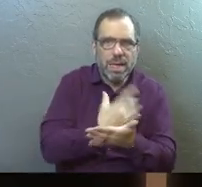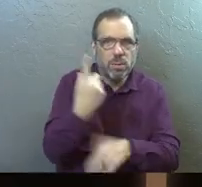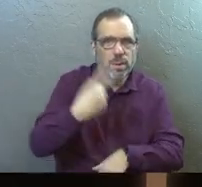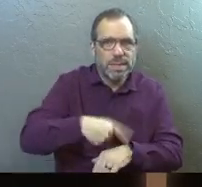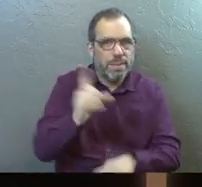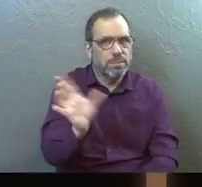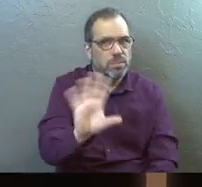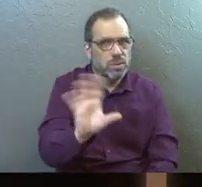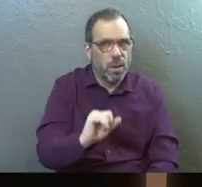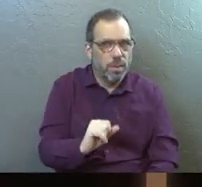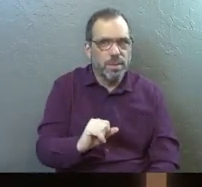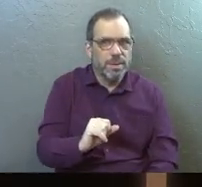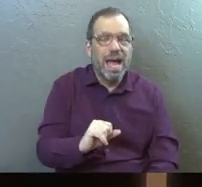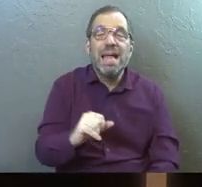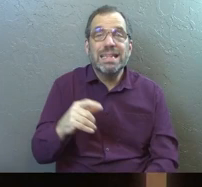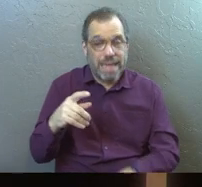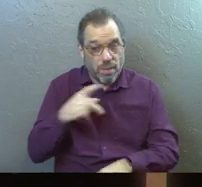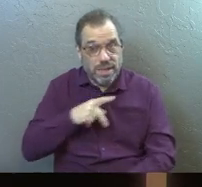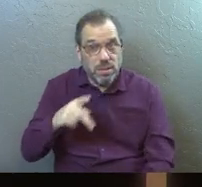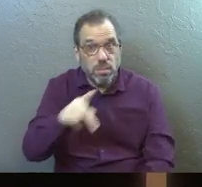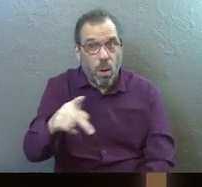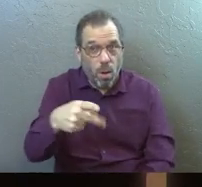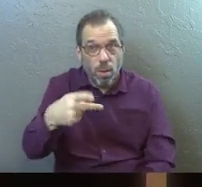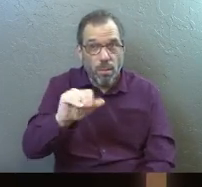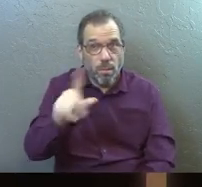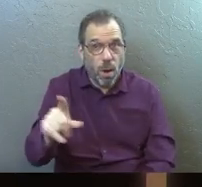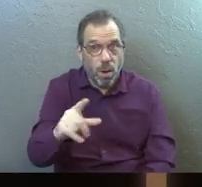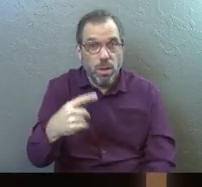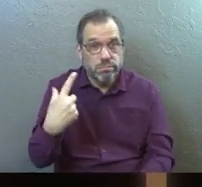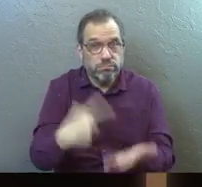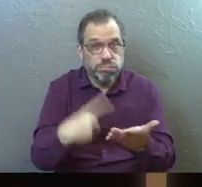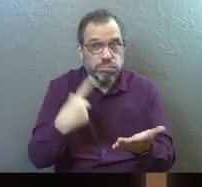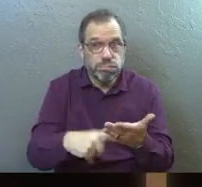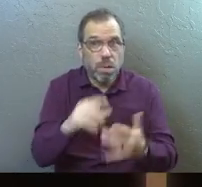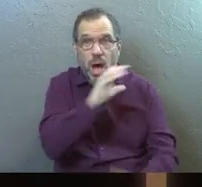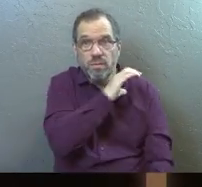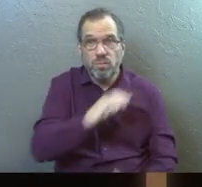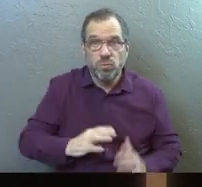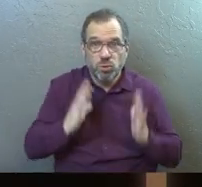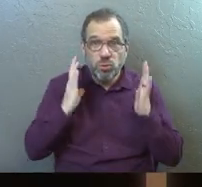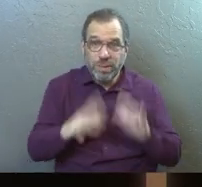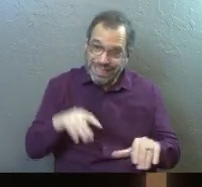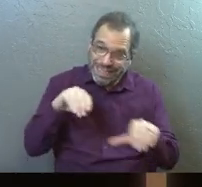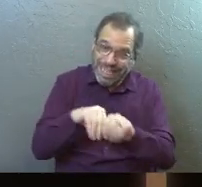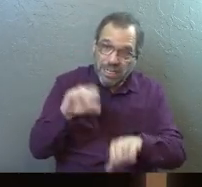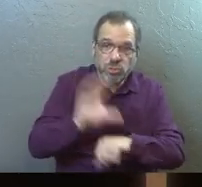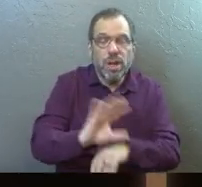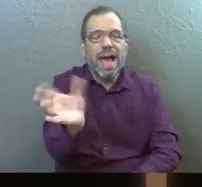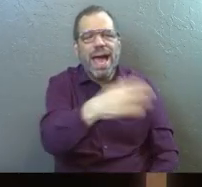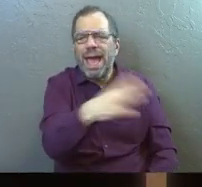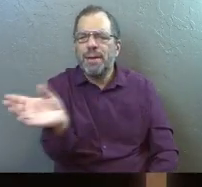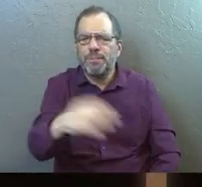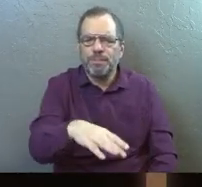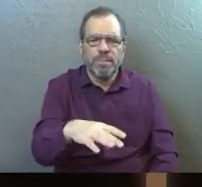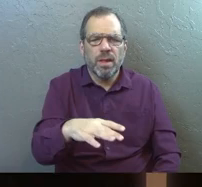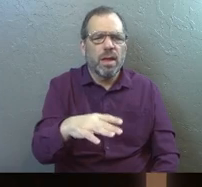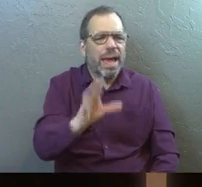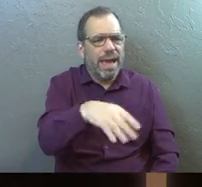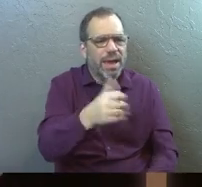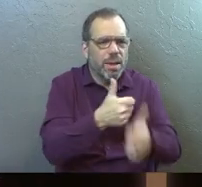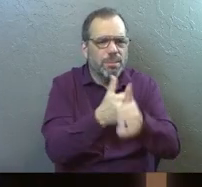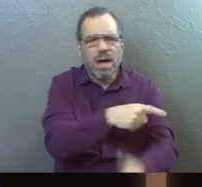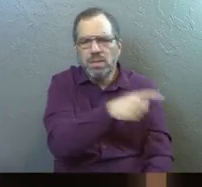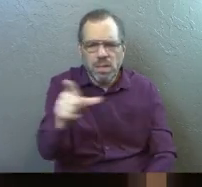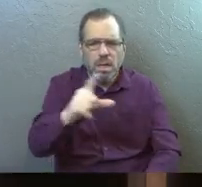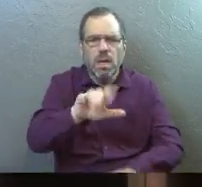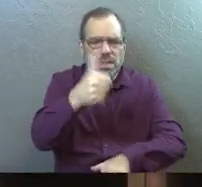at once. This is the Apostle Paul talking, and he's talking to a group of Christians in a church. And he's saying, listen, I as an apostle, I need